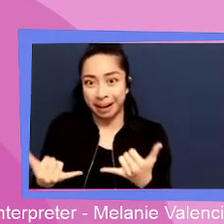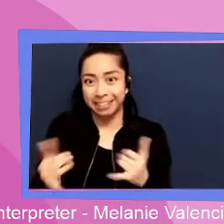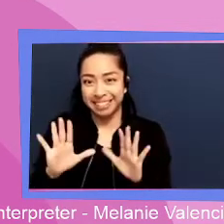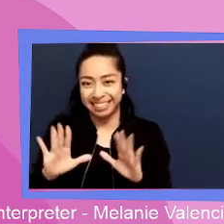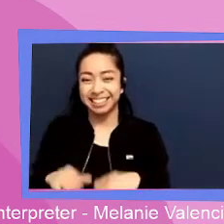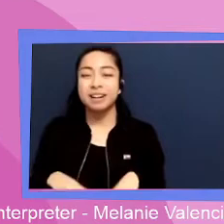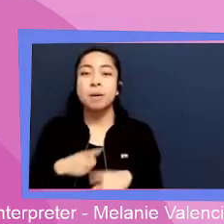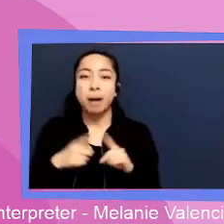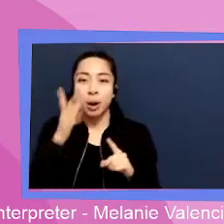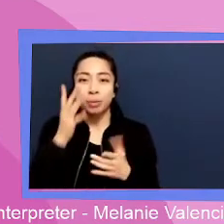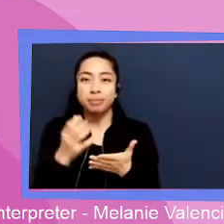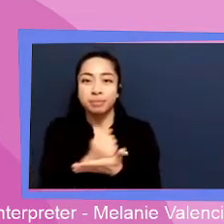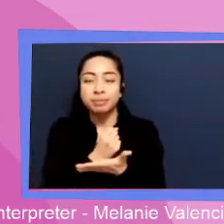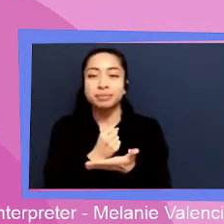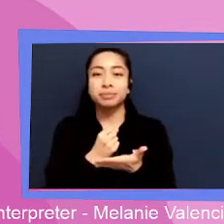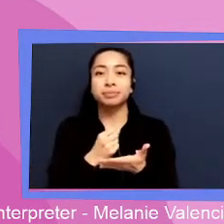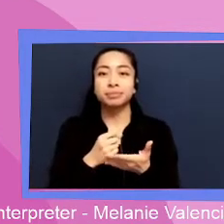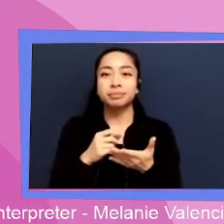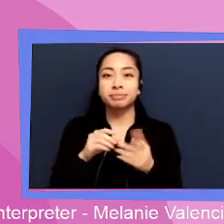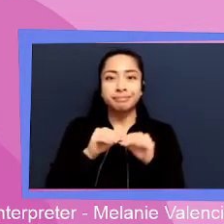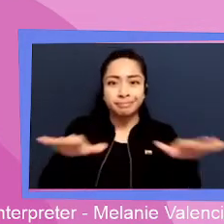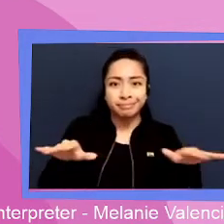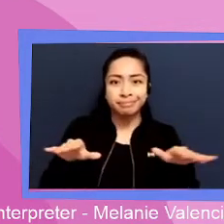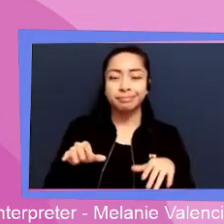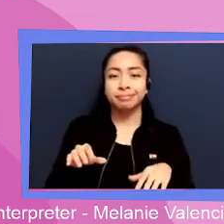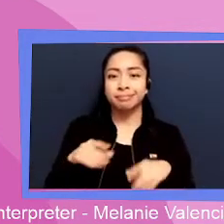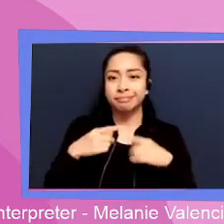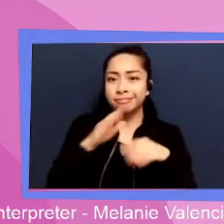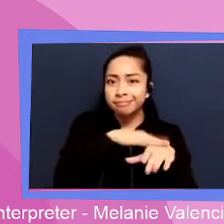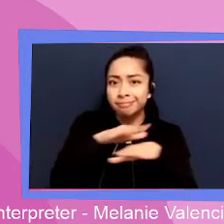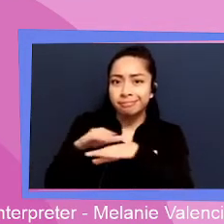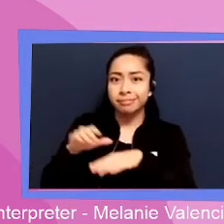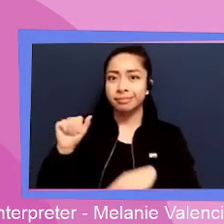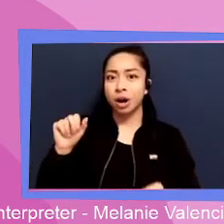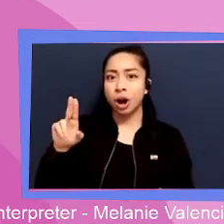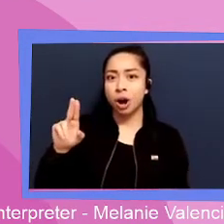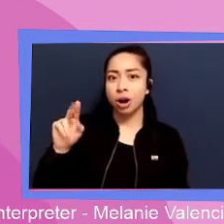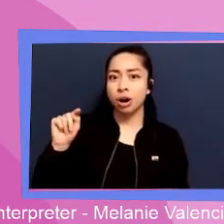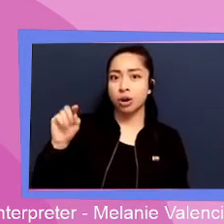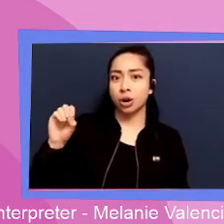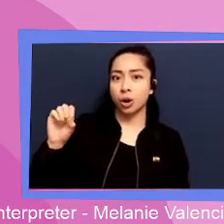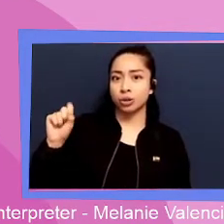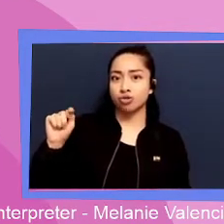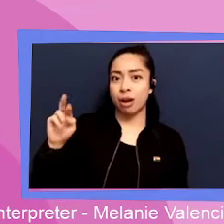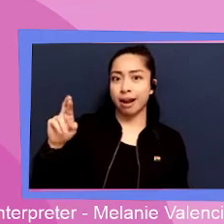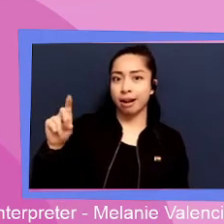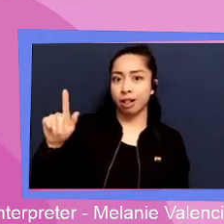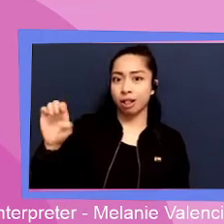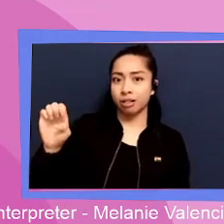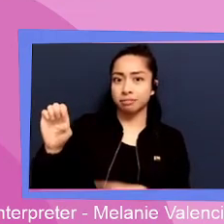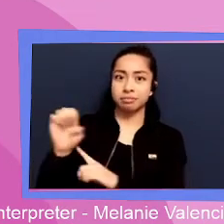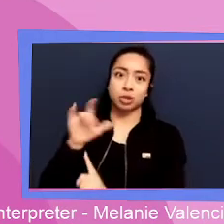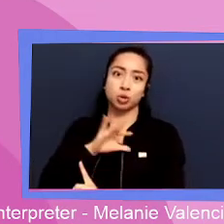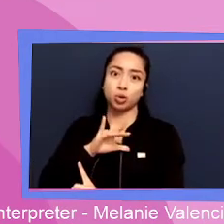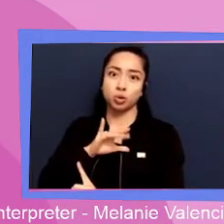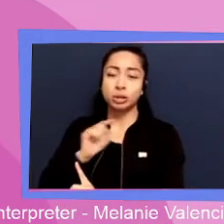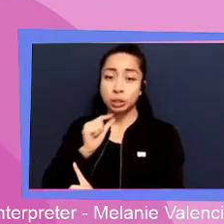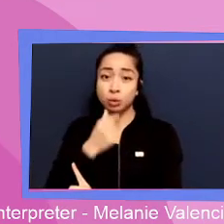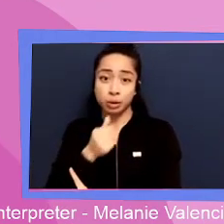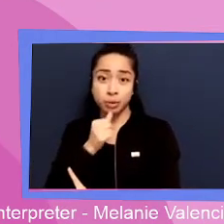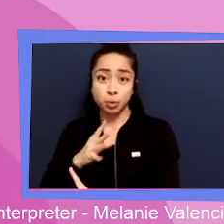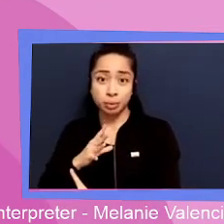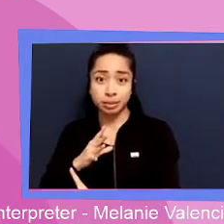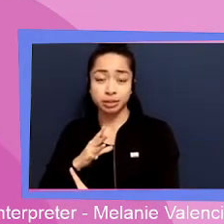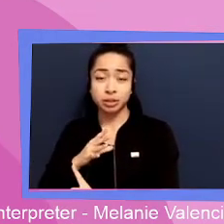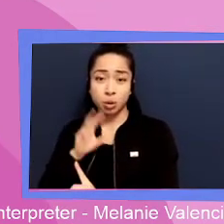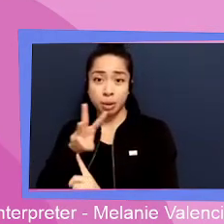plug Autostraddle. If you're interested in queer writing, it's like the only independently run queer women's media site. And they